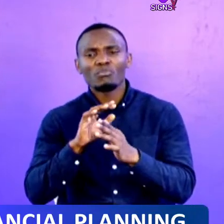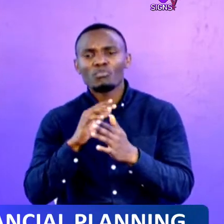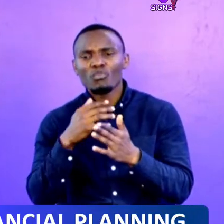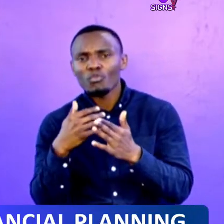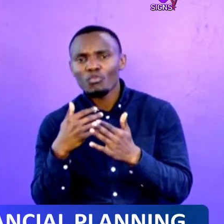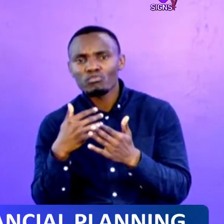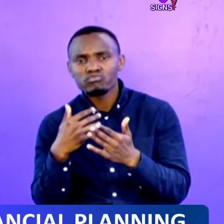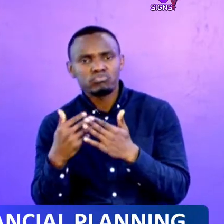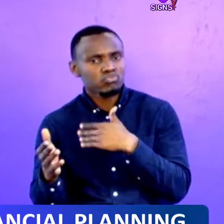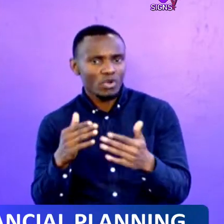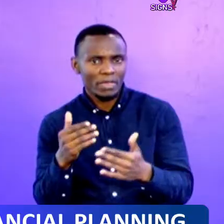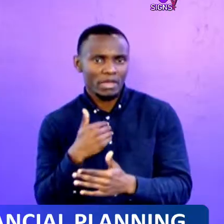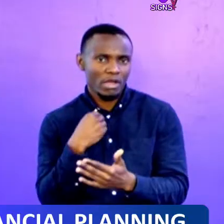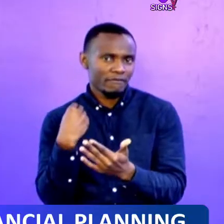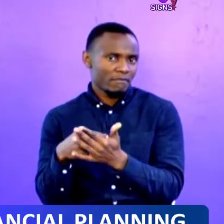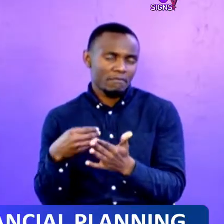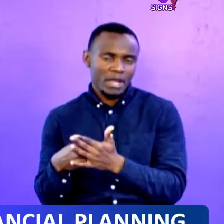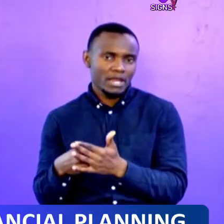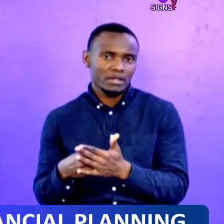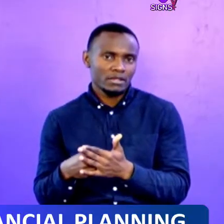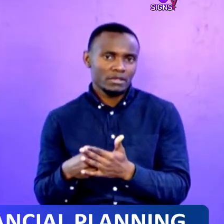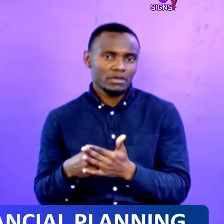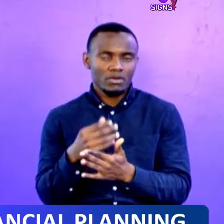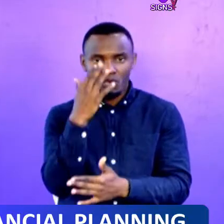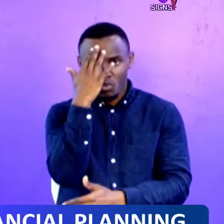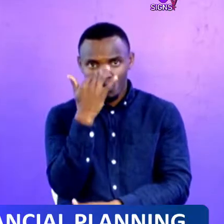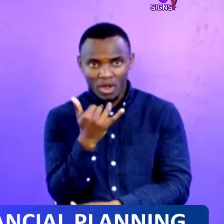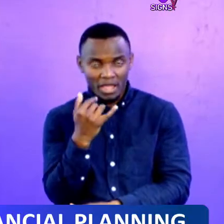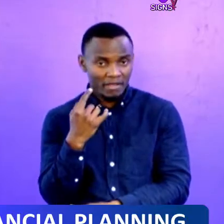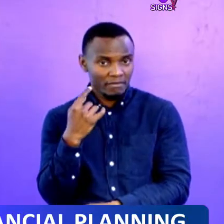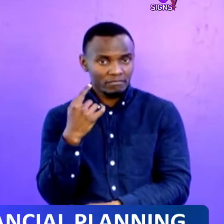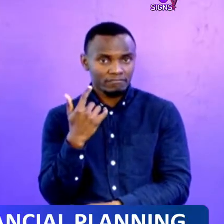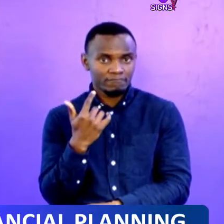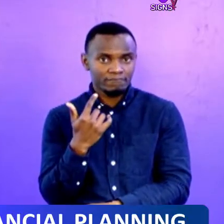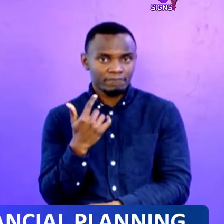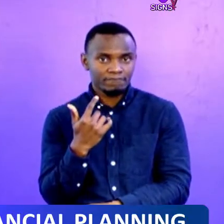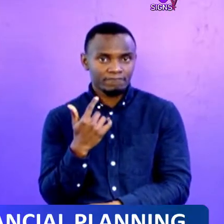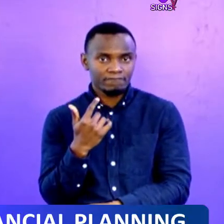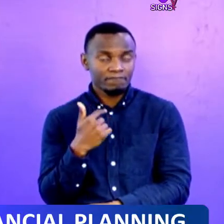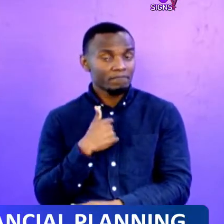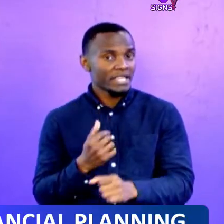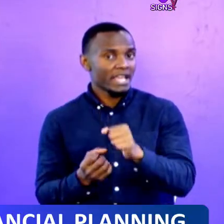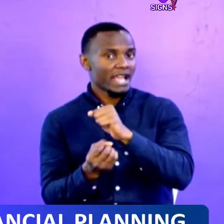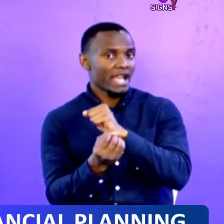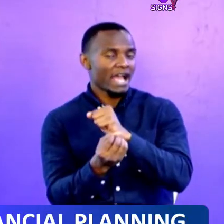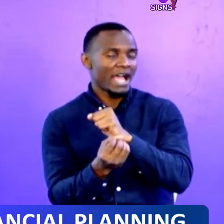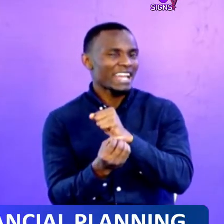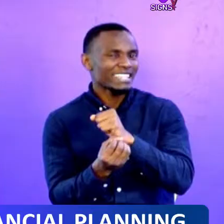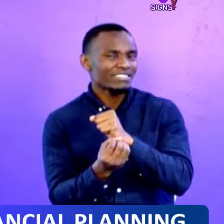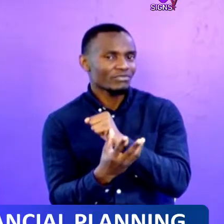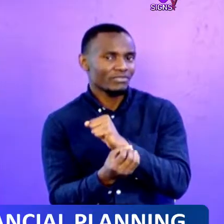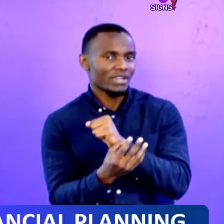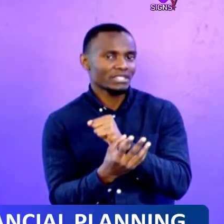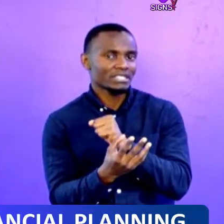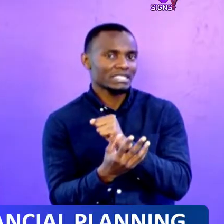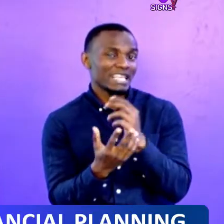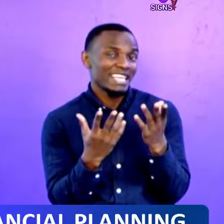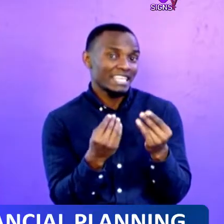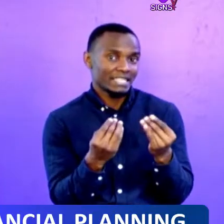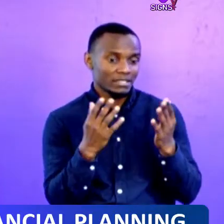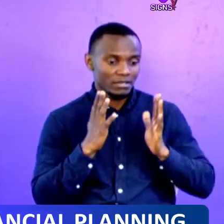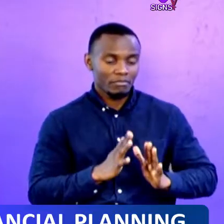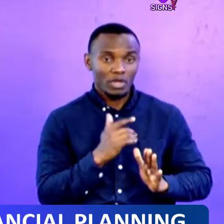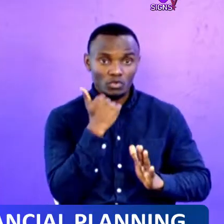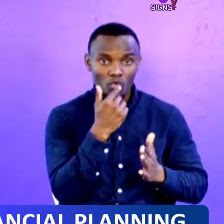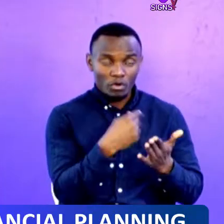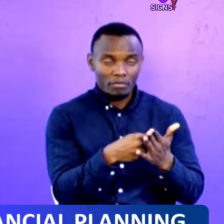all, because you're better off. For us, I find it even easier when I advise somebody who has no money, because then when